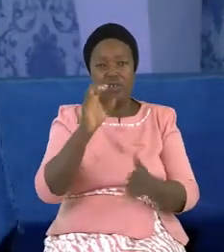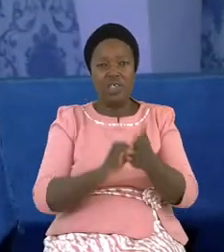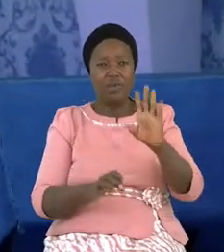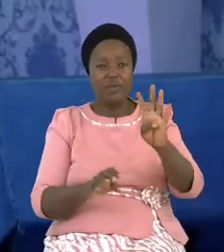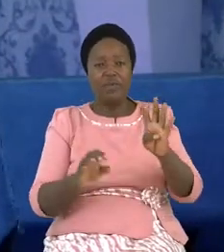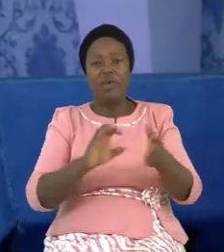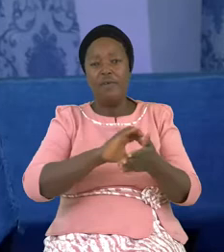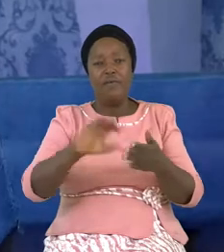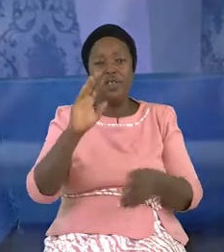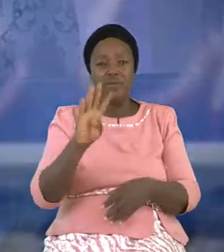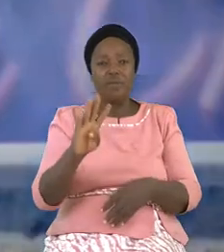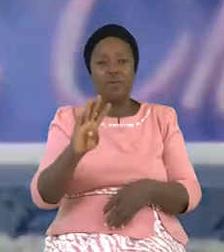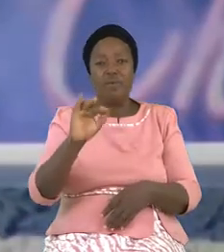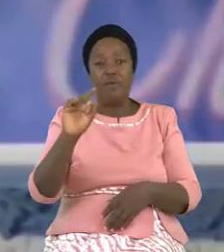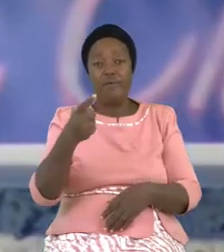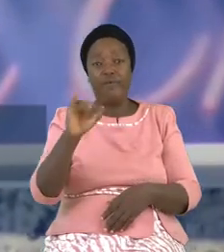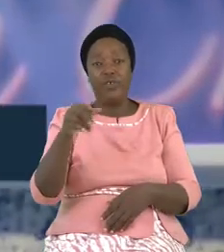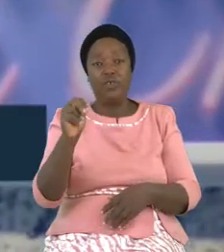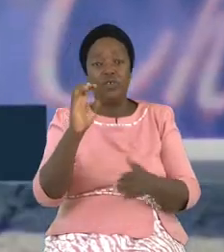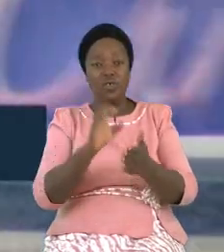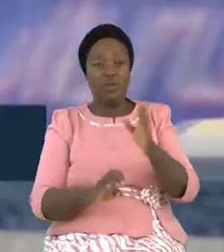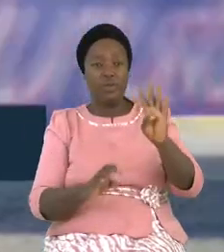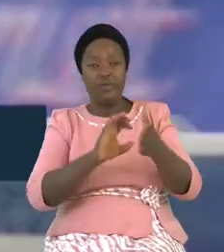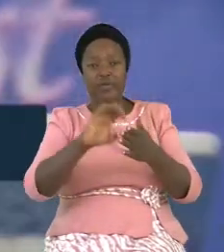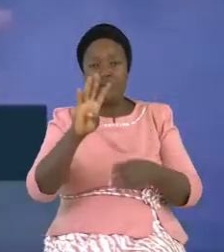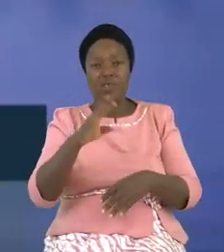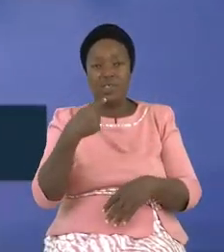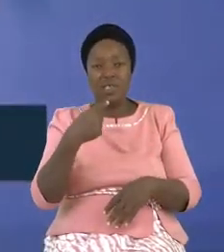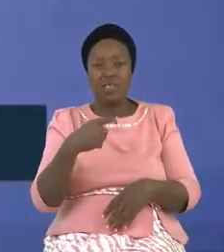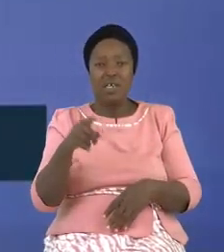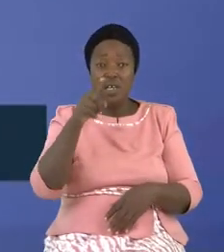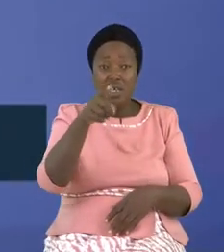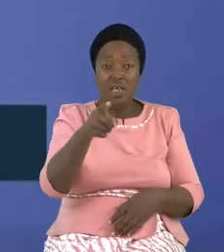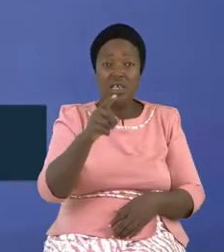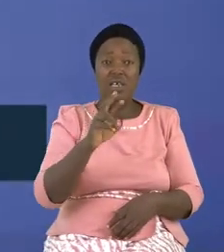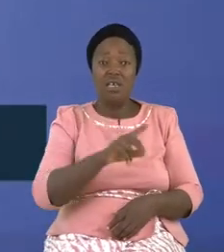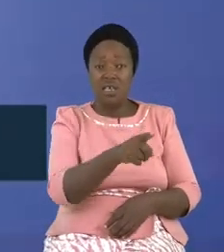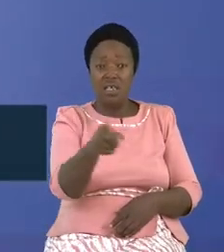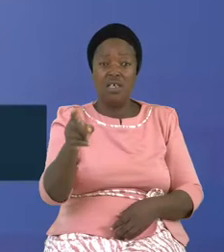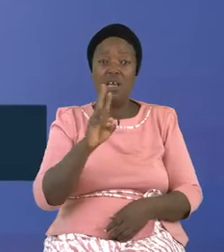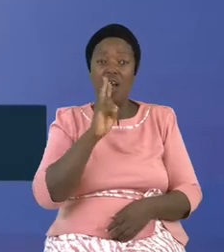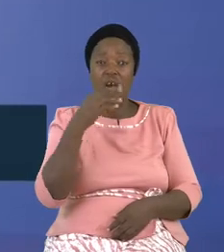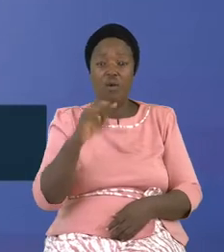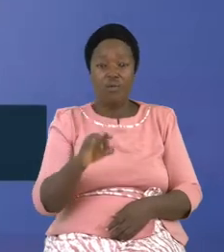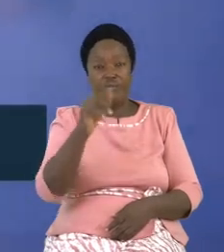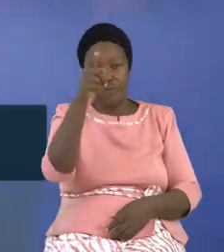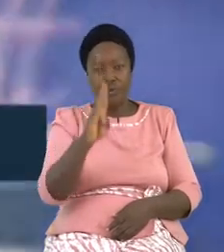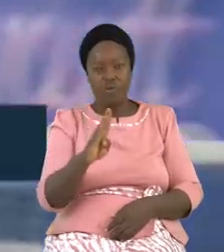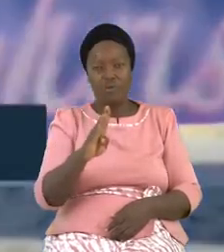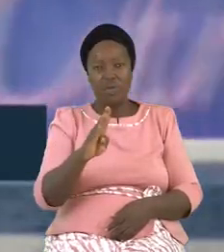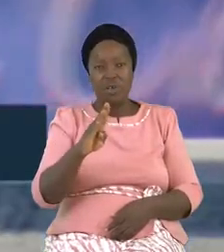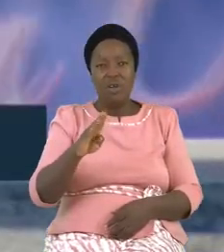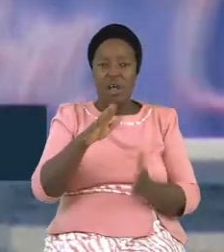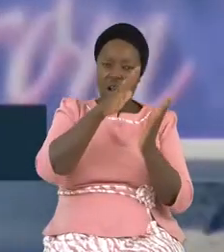John chapter 4, verse 4. It says, ye of God, little children, ye of